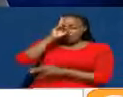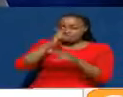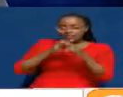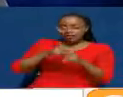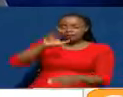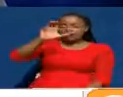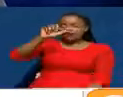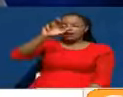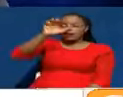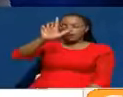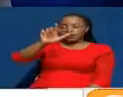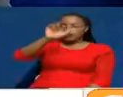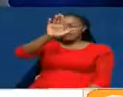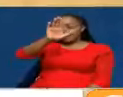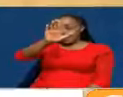in a suicide note.